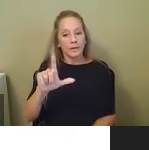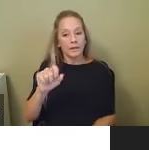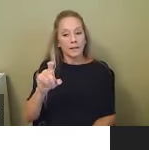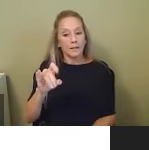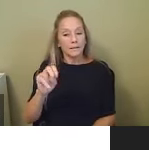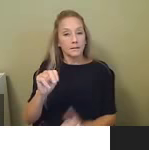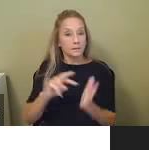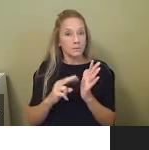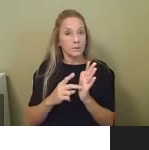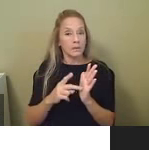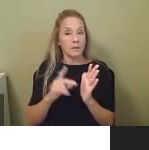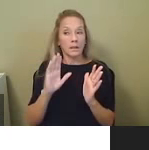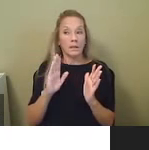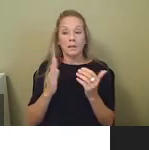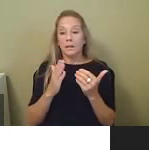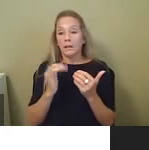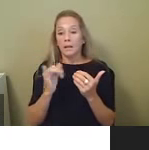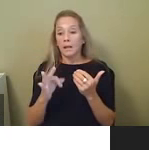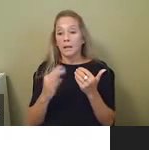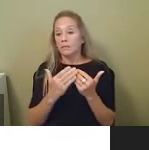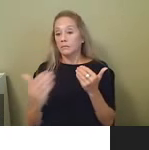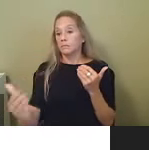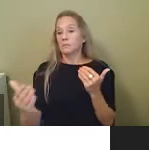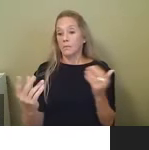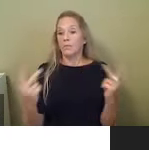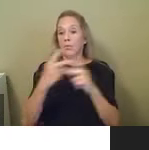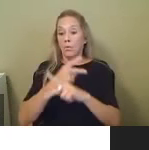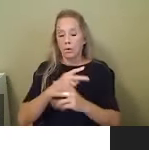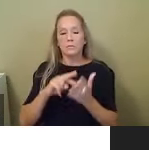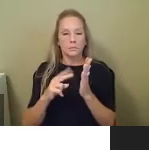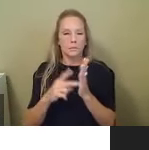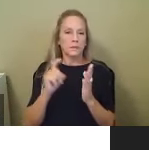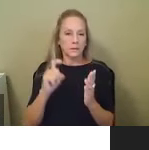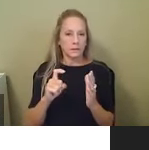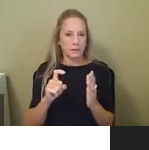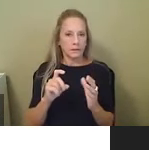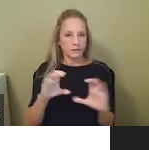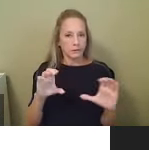get substantially worse, that further action would potentially need to be taken.